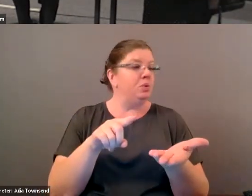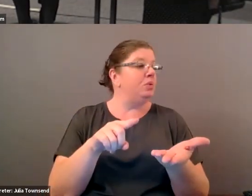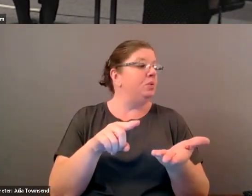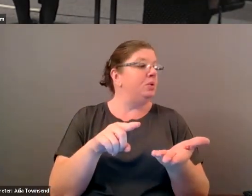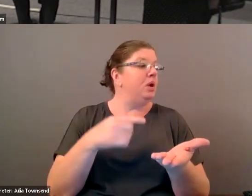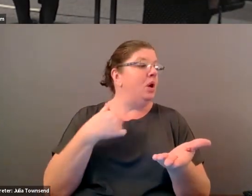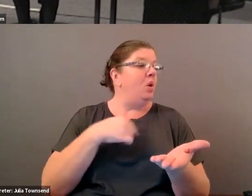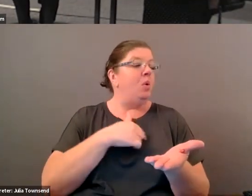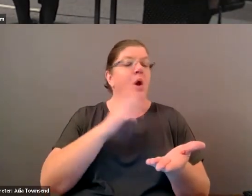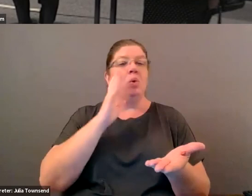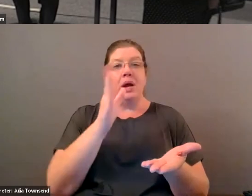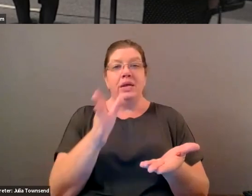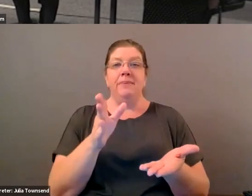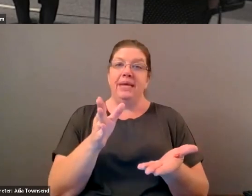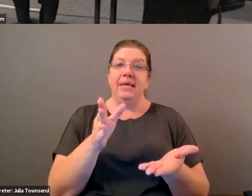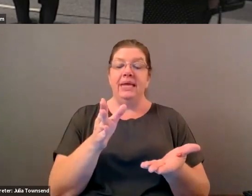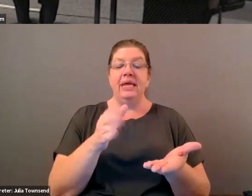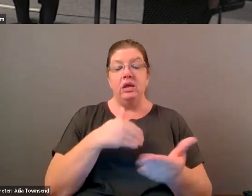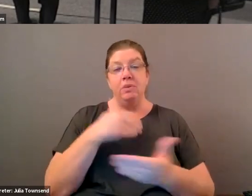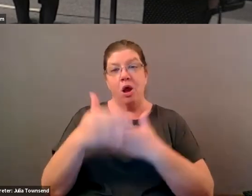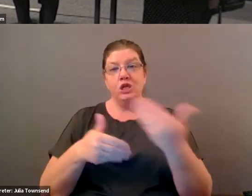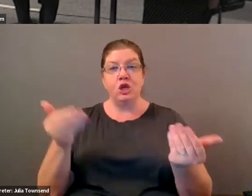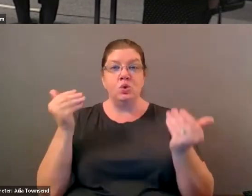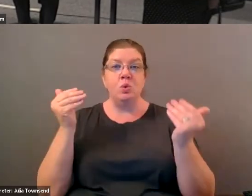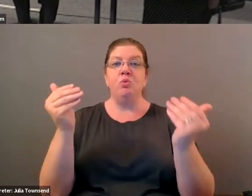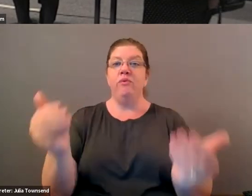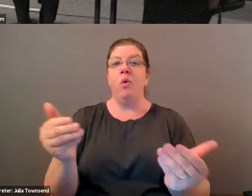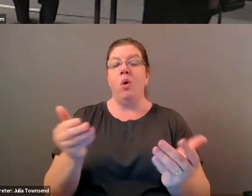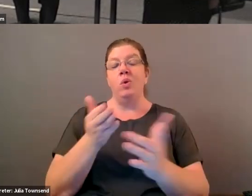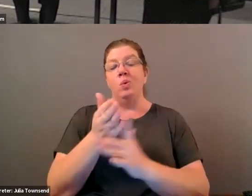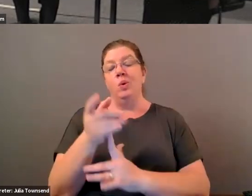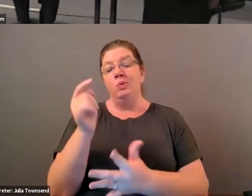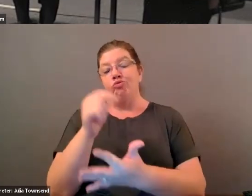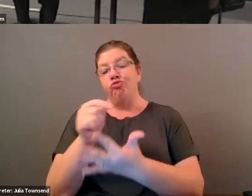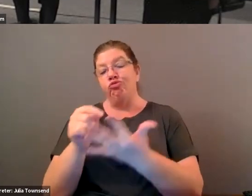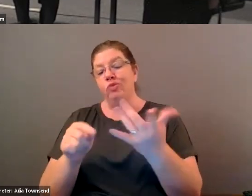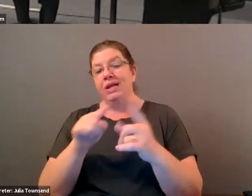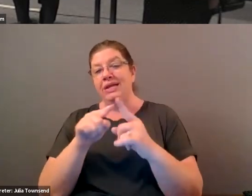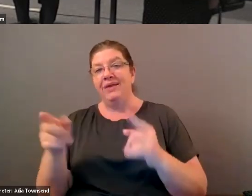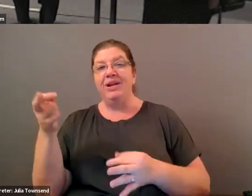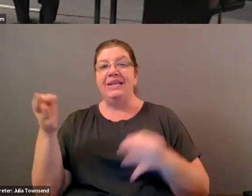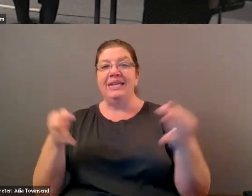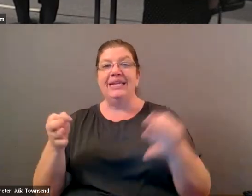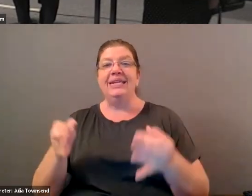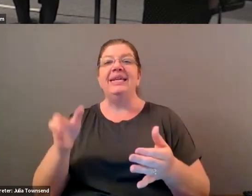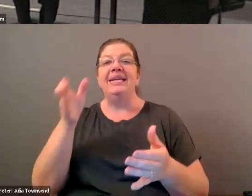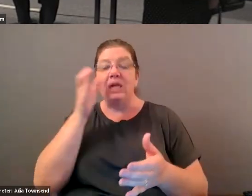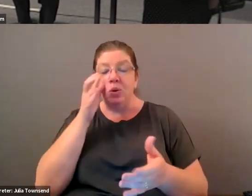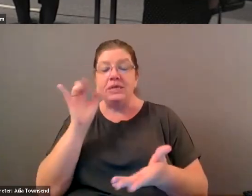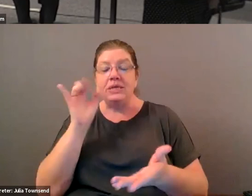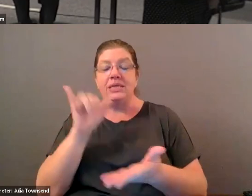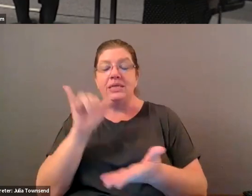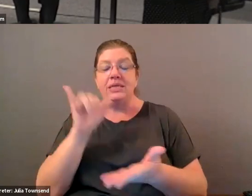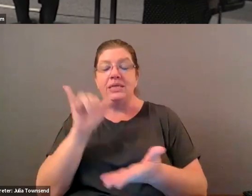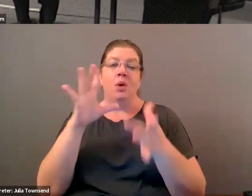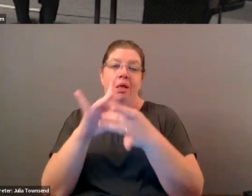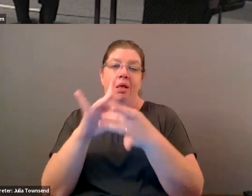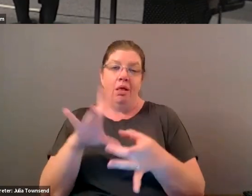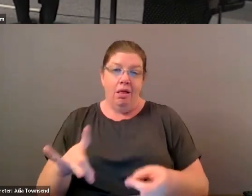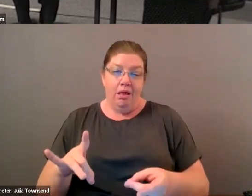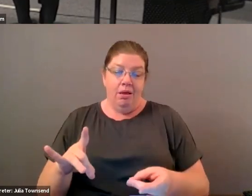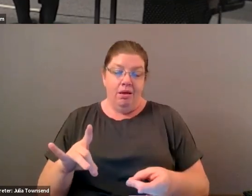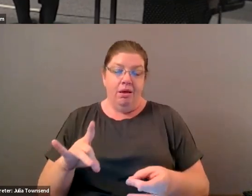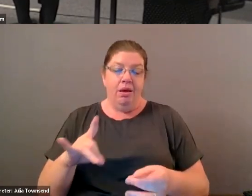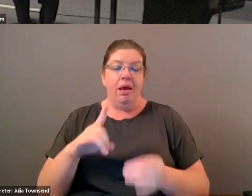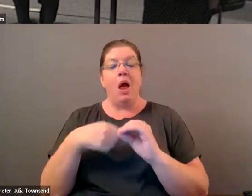you're going to be in a process to move forward through a number of different hearings that he will tell you about, involving a number of